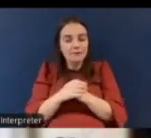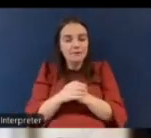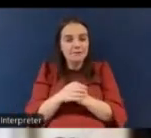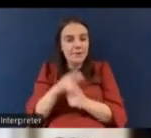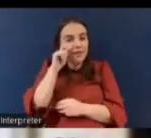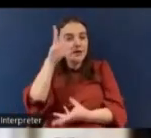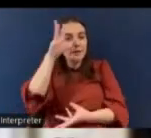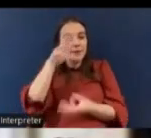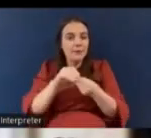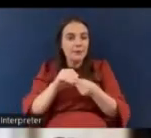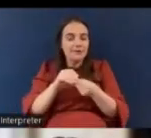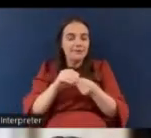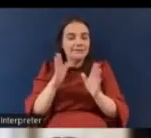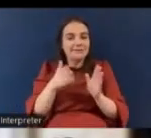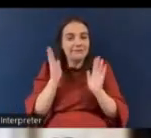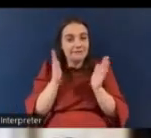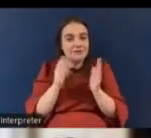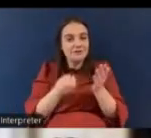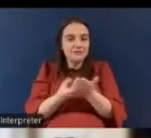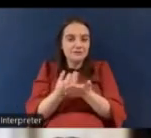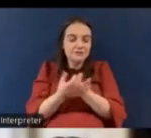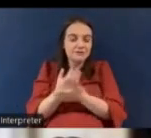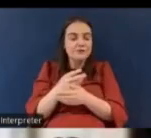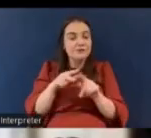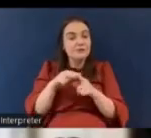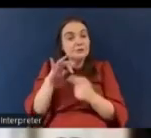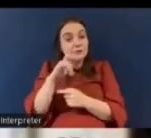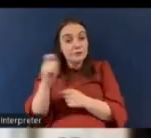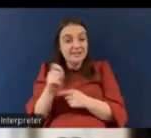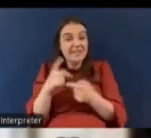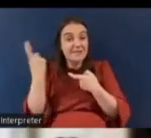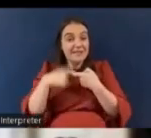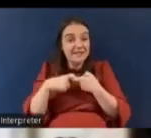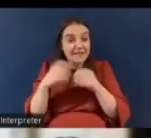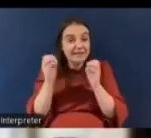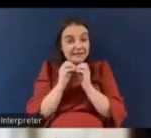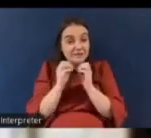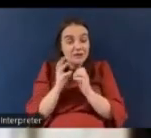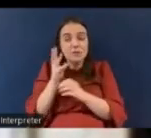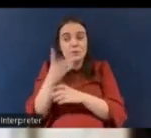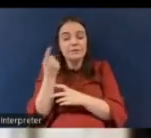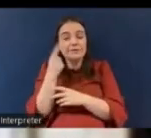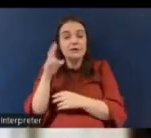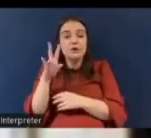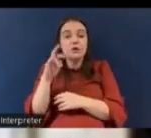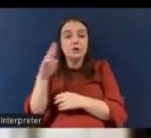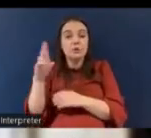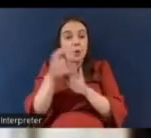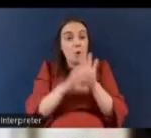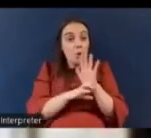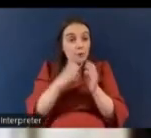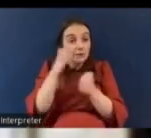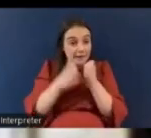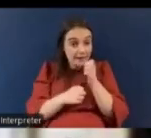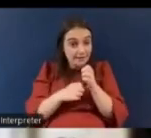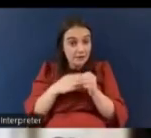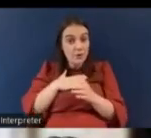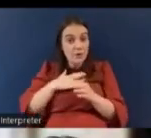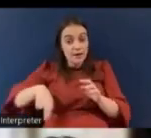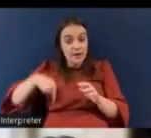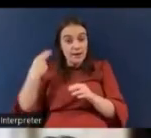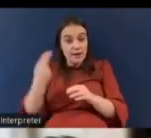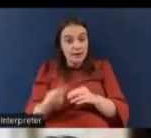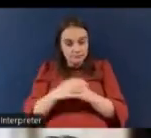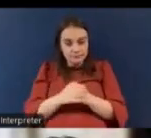of us talking about the toolkits, and they'll be linked in the chat and there'll be a QR code at the end. What we really like to do, if you want to move to the next